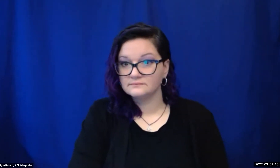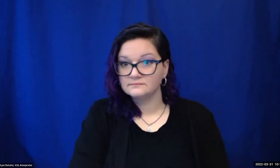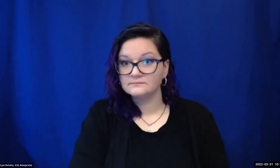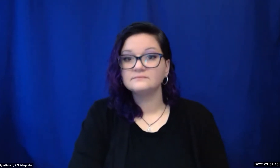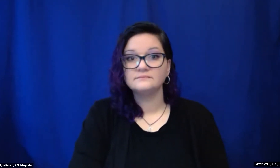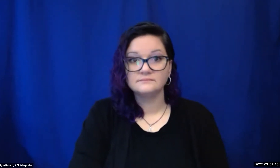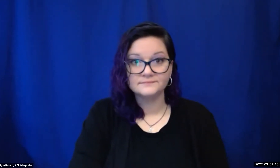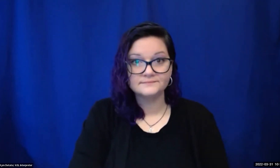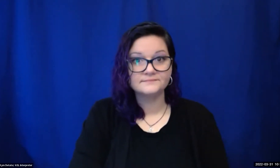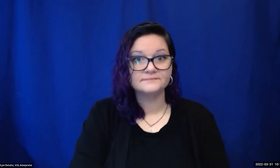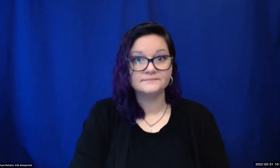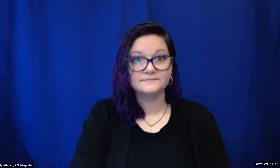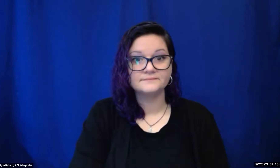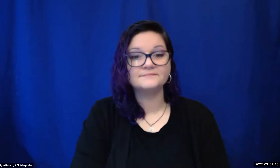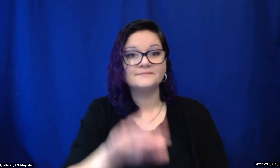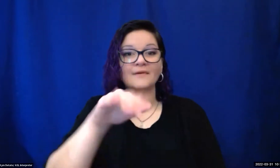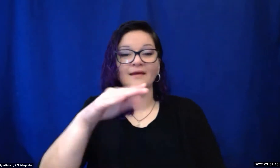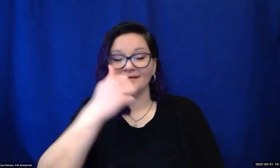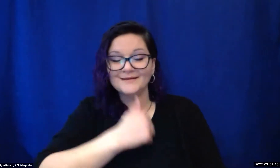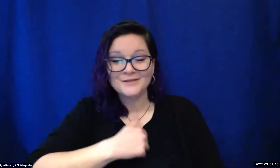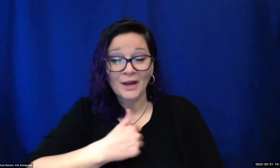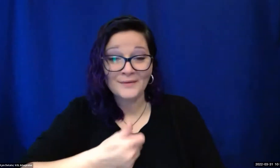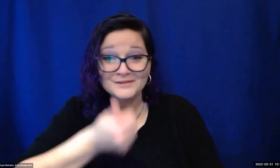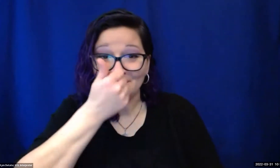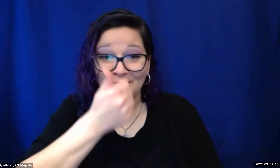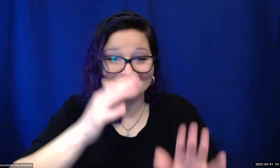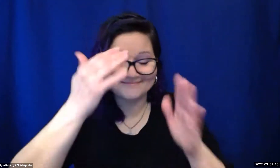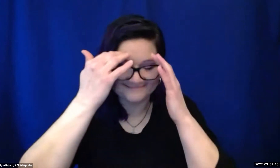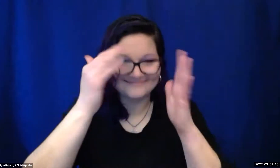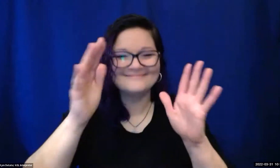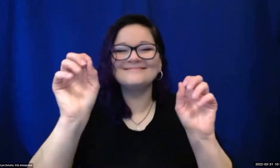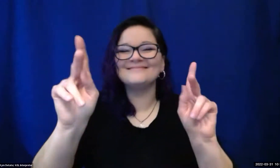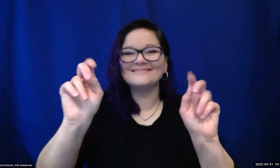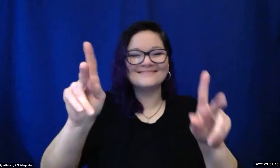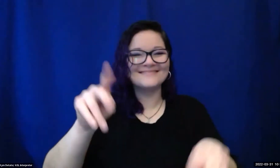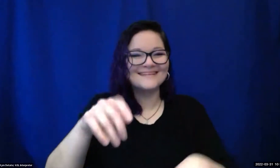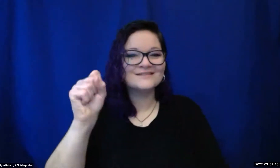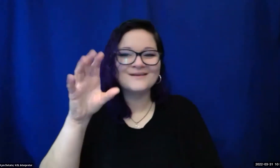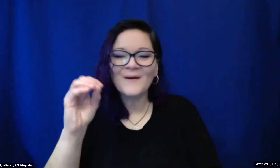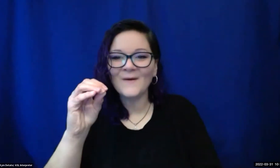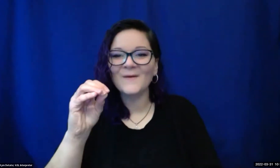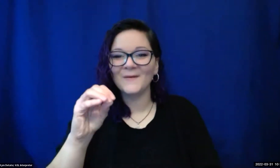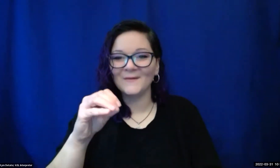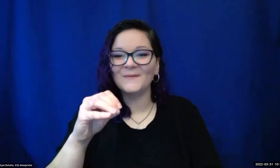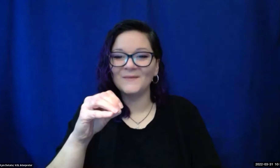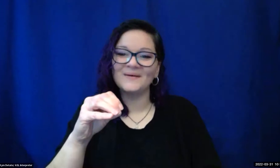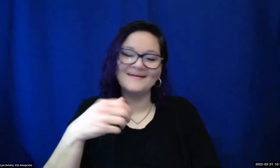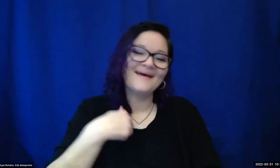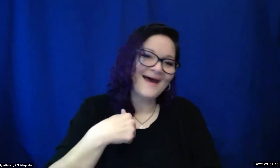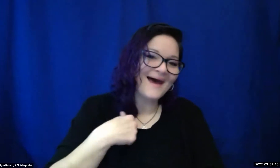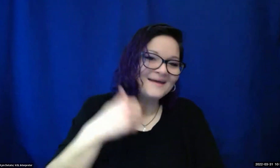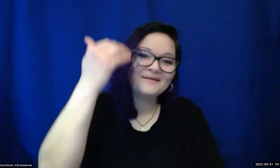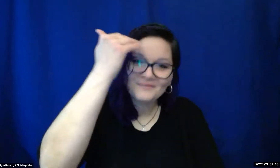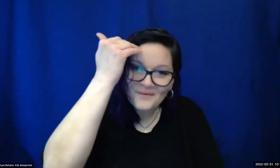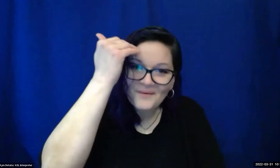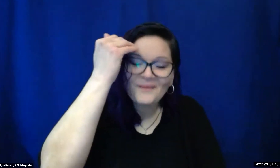All right, that's my email. Sorry, I was on mute. No, certainly, I know it sounds a